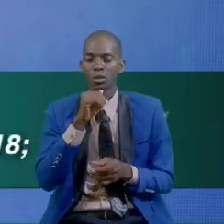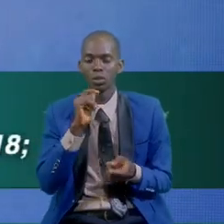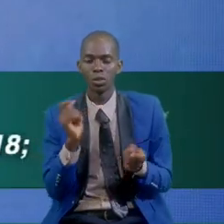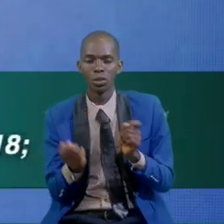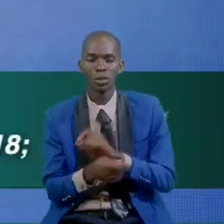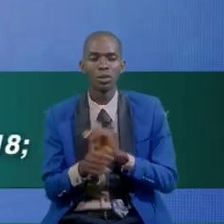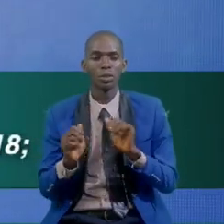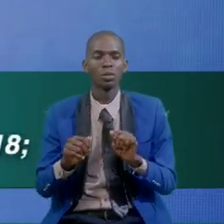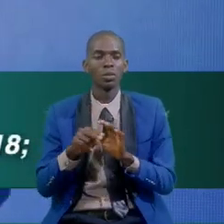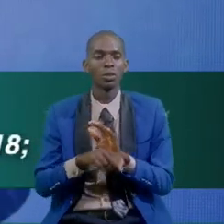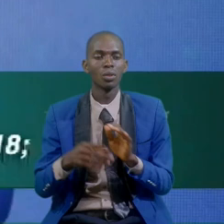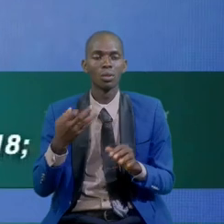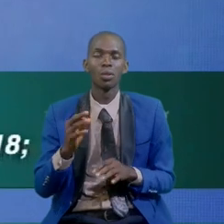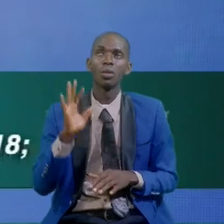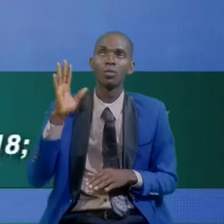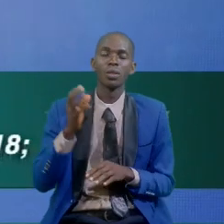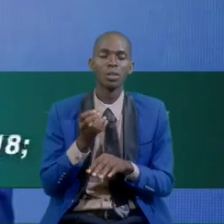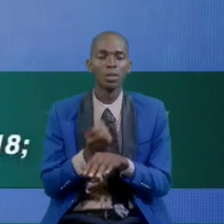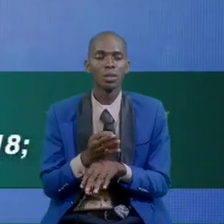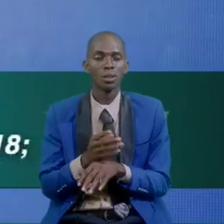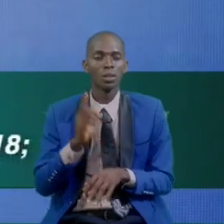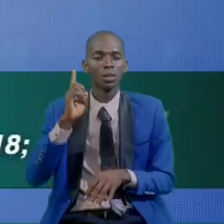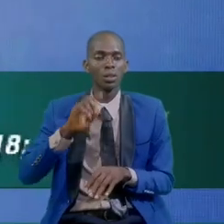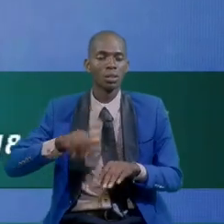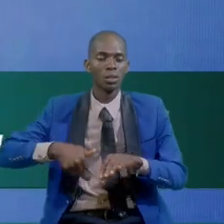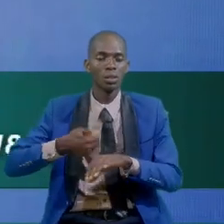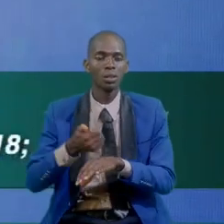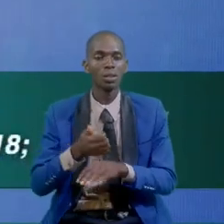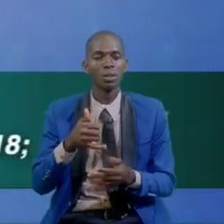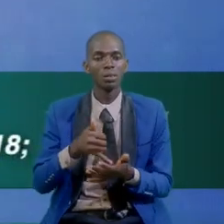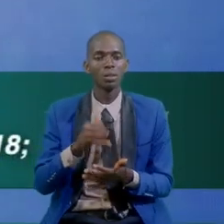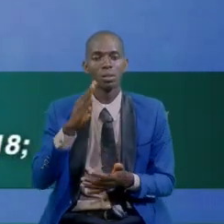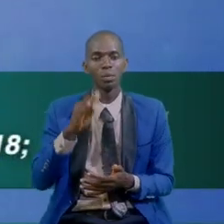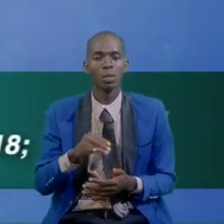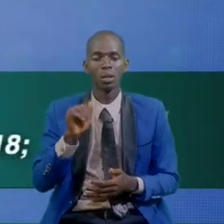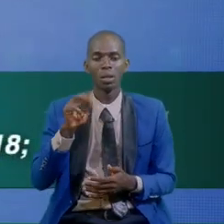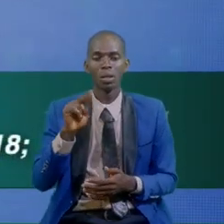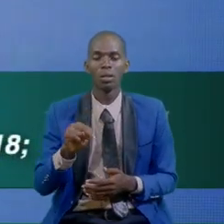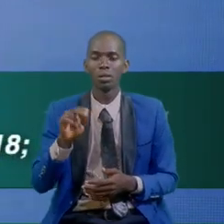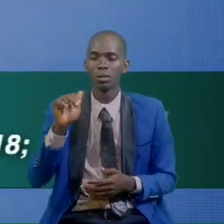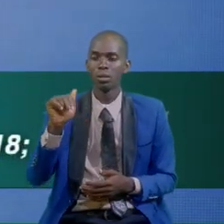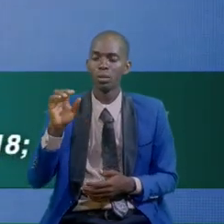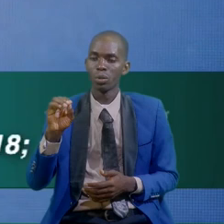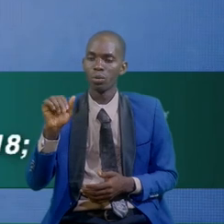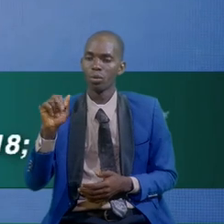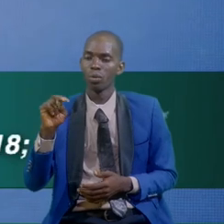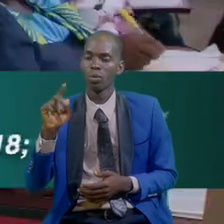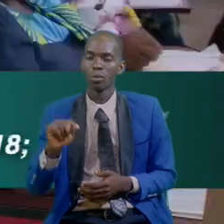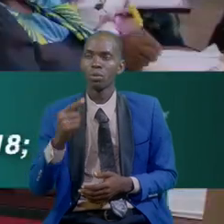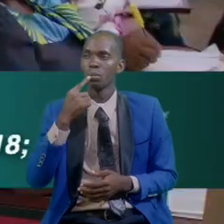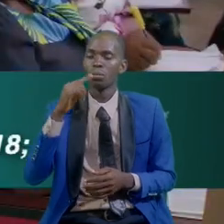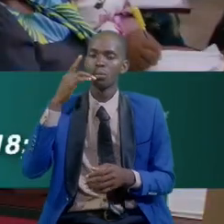unchangeableness of his counsel. He confirmed it by an oath. Look at verse 18. That by